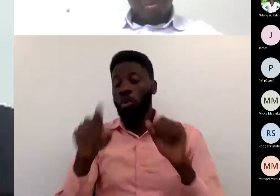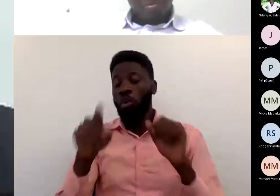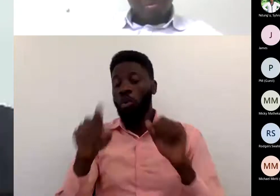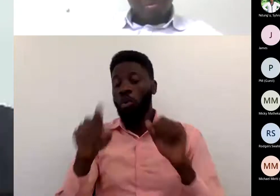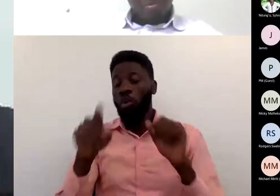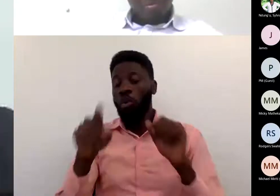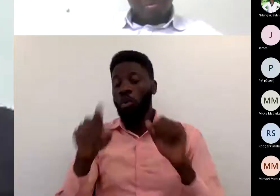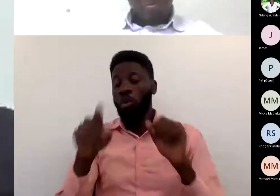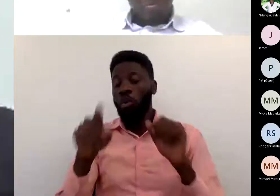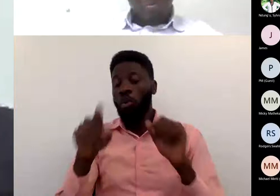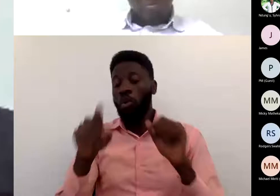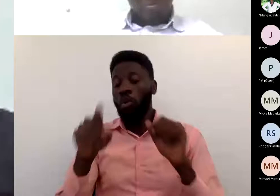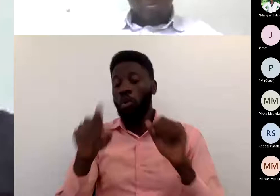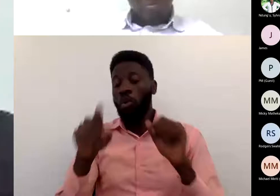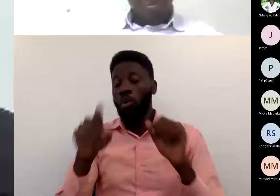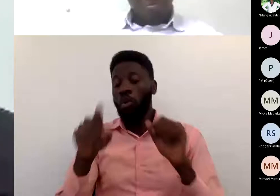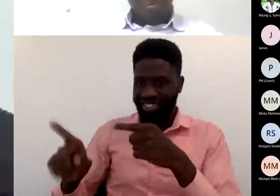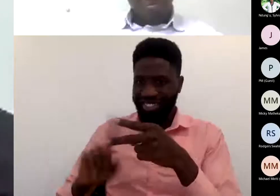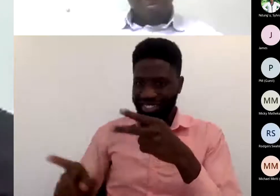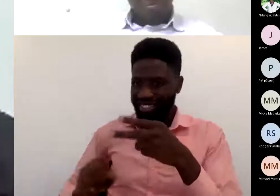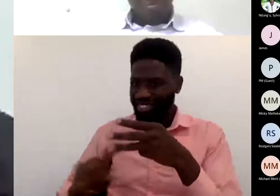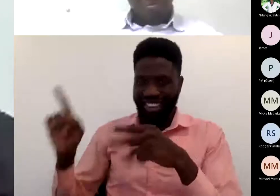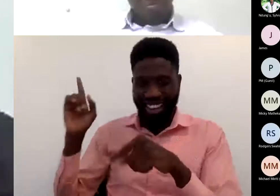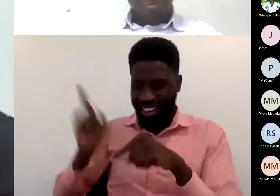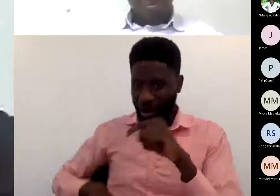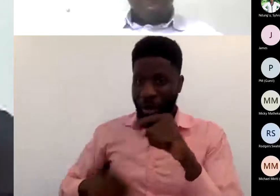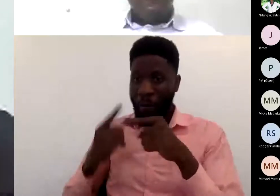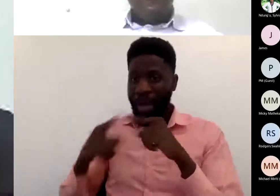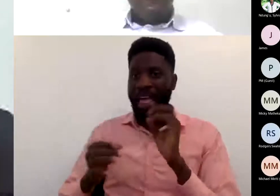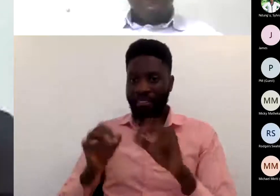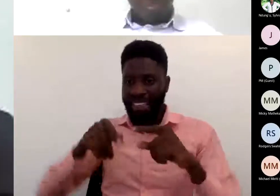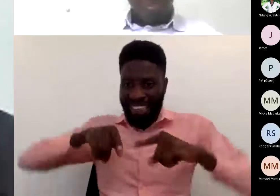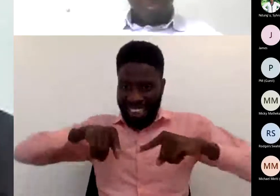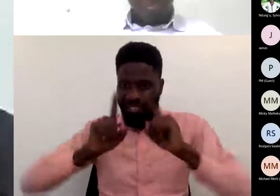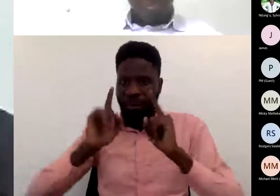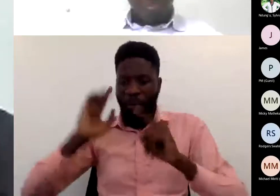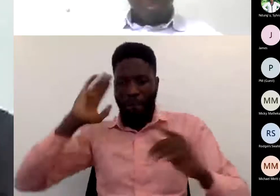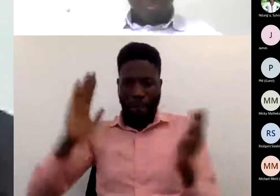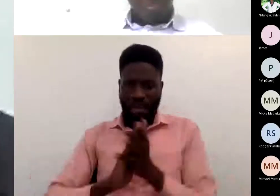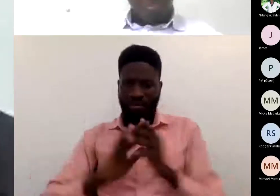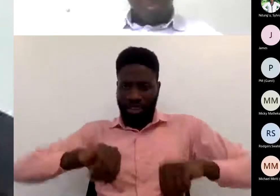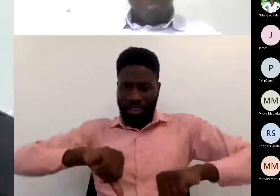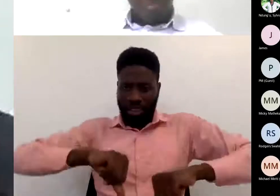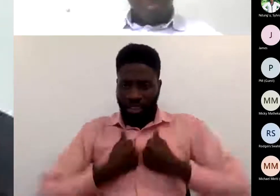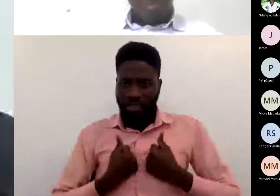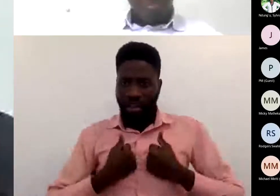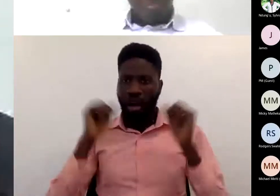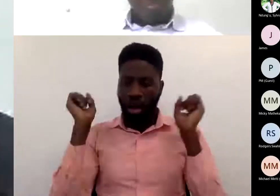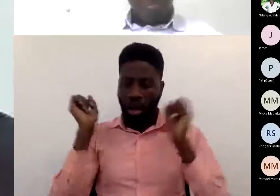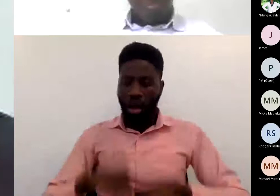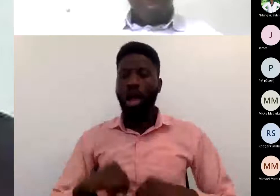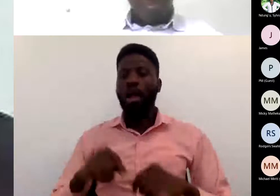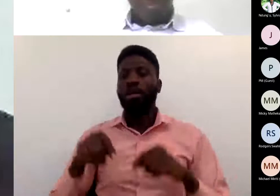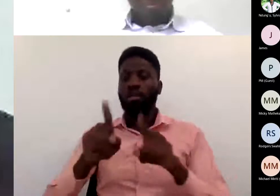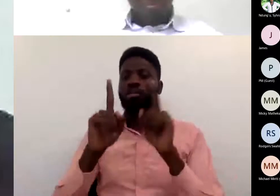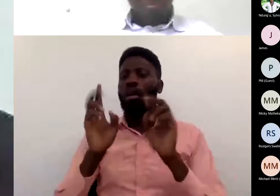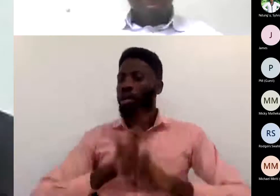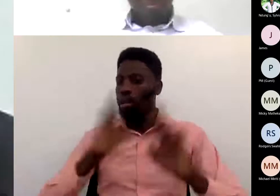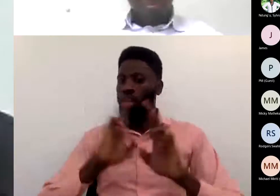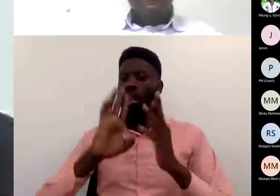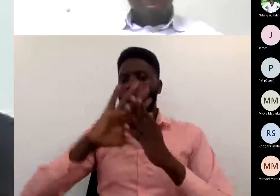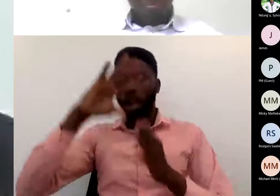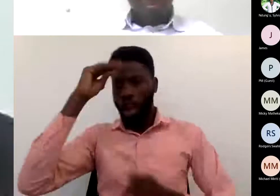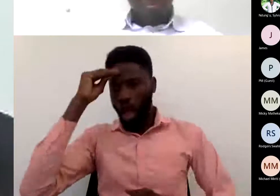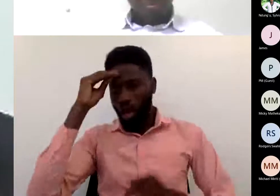because of A, B, C, D, E. But if you believe in yourself, if you're willing to learn, if you're willing to surround yourself with the